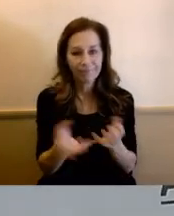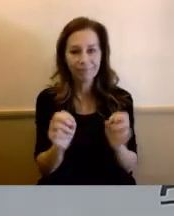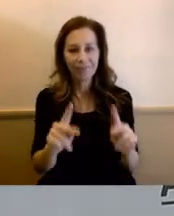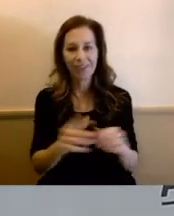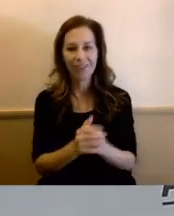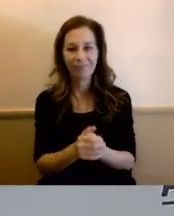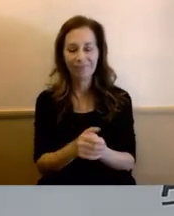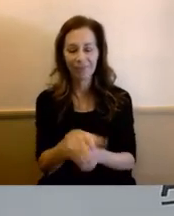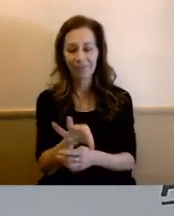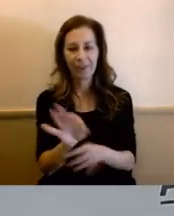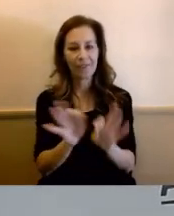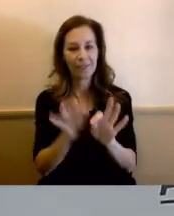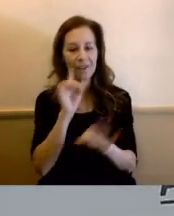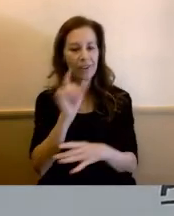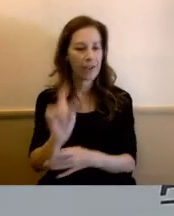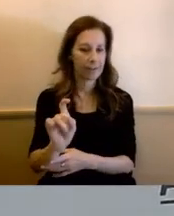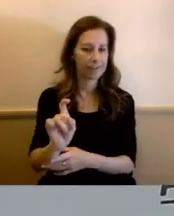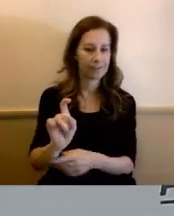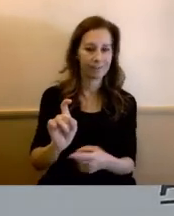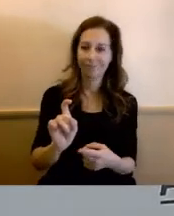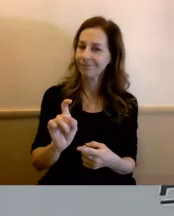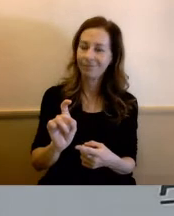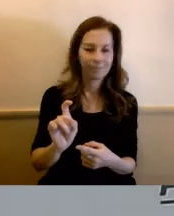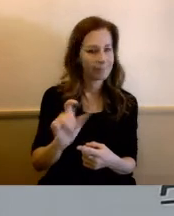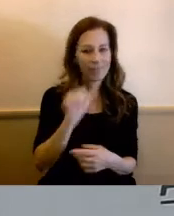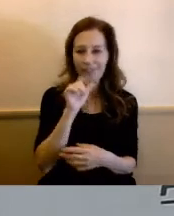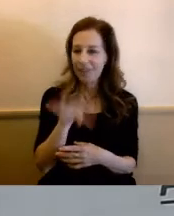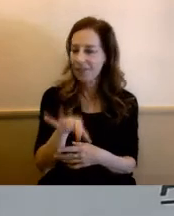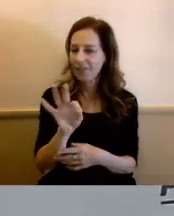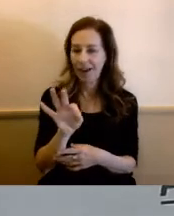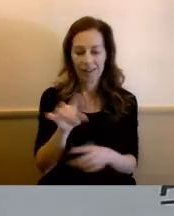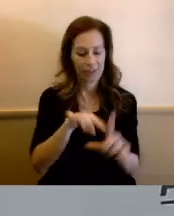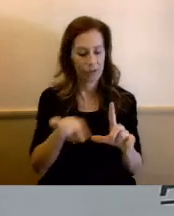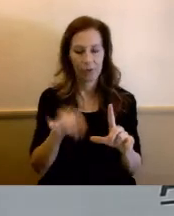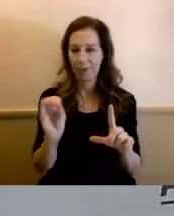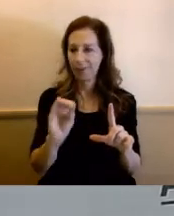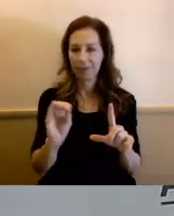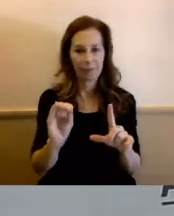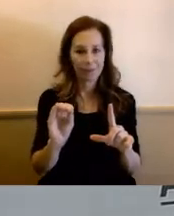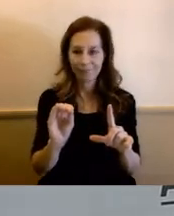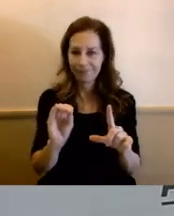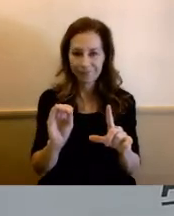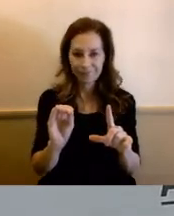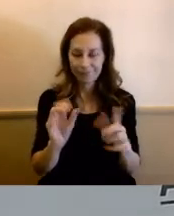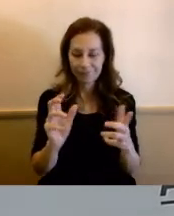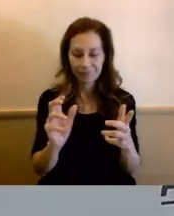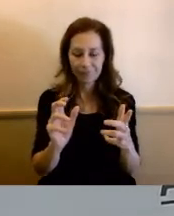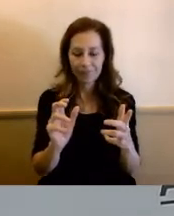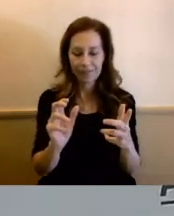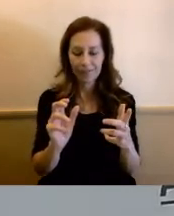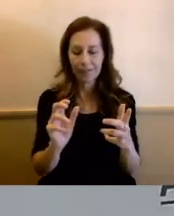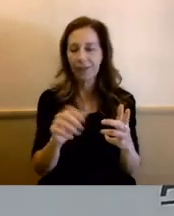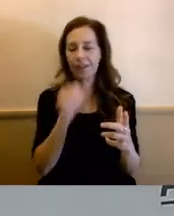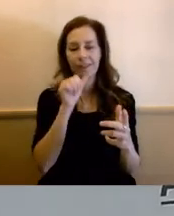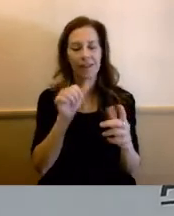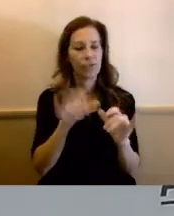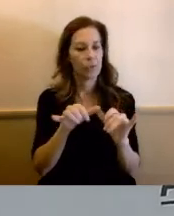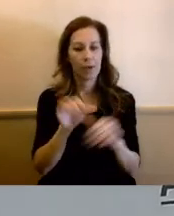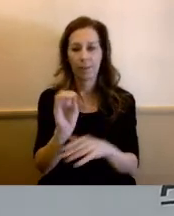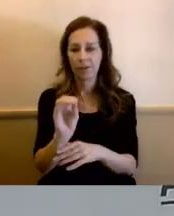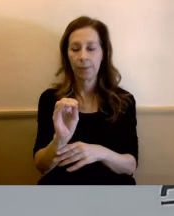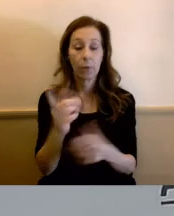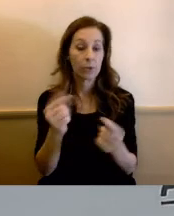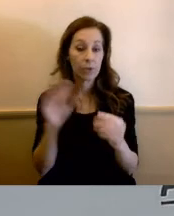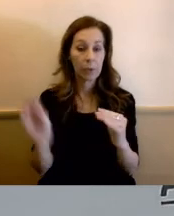x though. We did not find the degree measurement. To do that, you would plug 15 in here. So 2 times 15